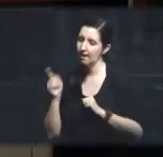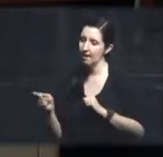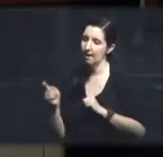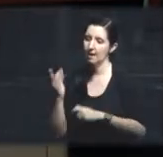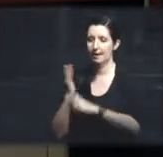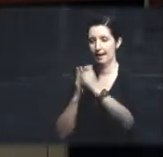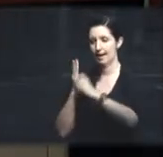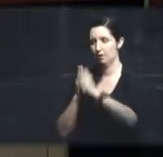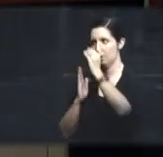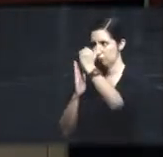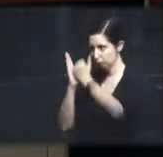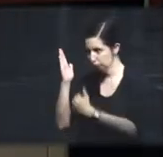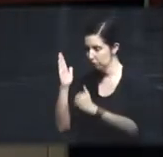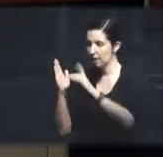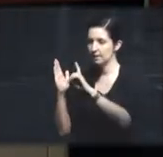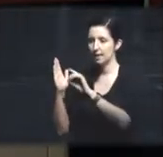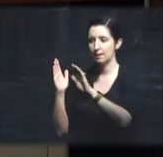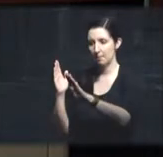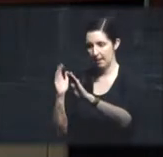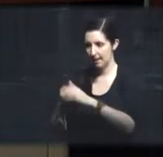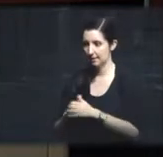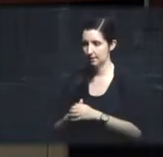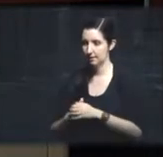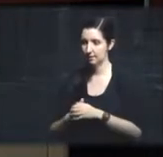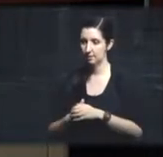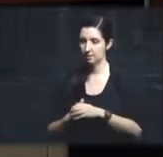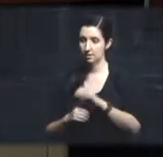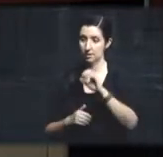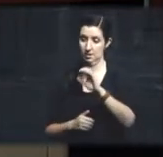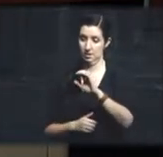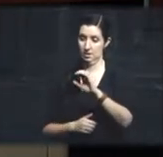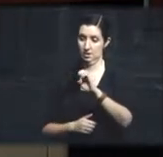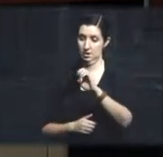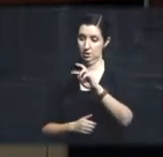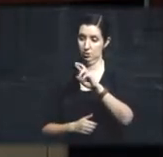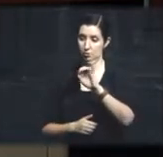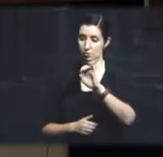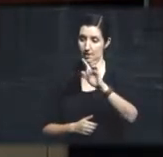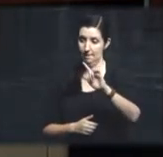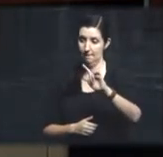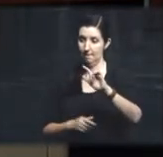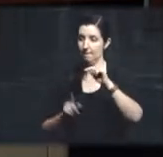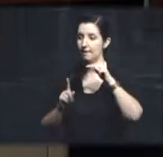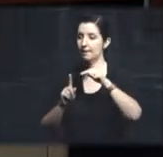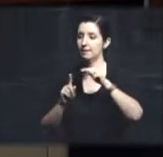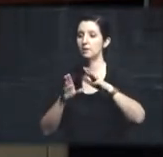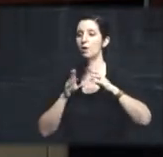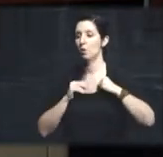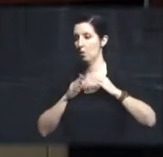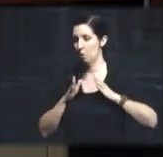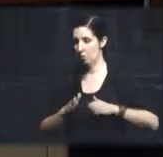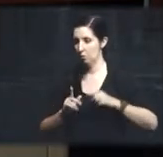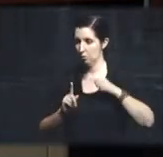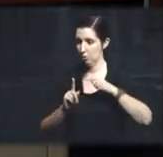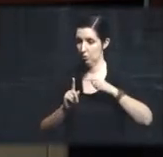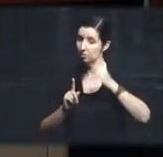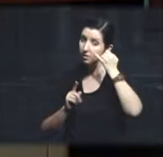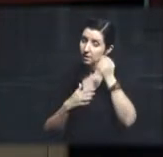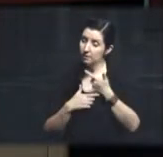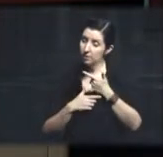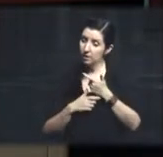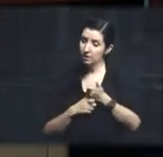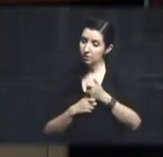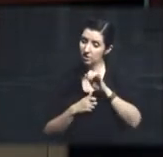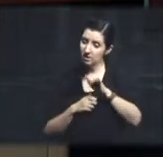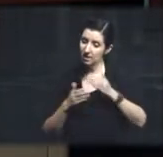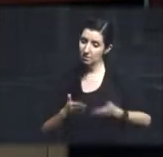catalog database. Cyril Parent is the owner of this project. If you're interested in the work that he's proposing, it is to